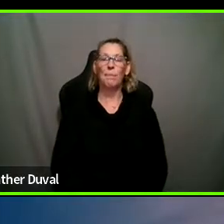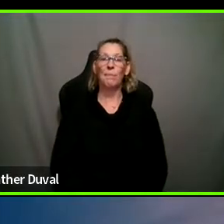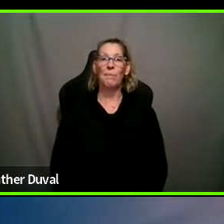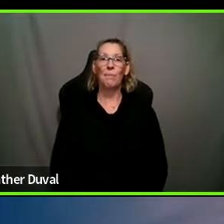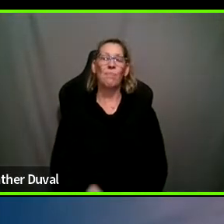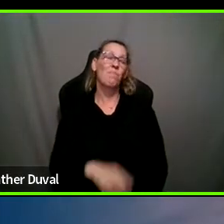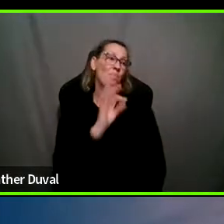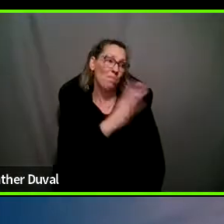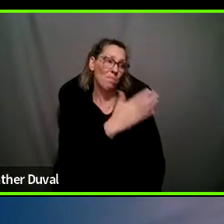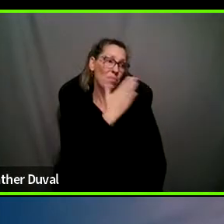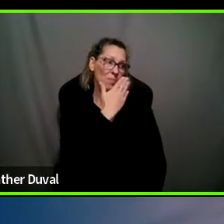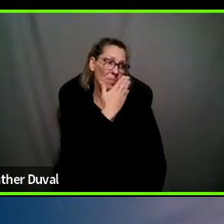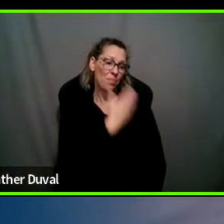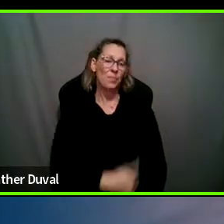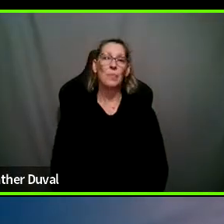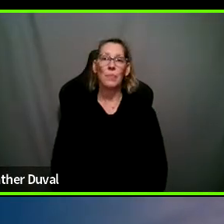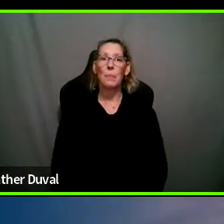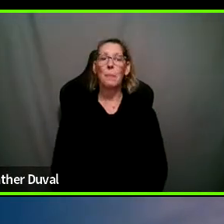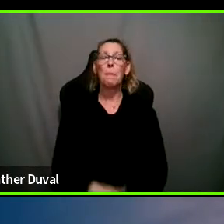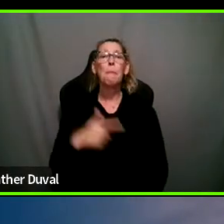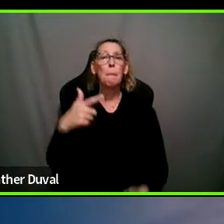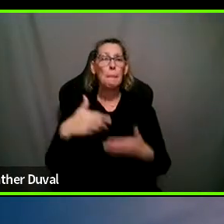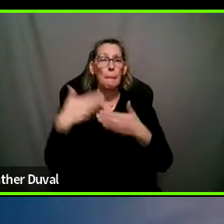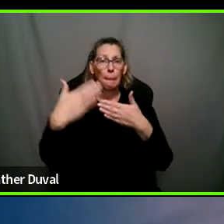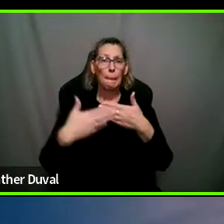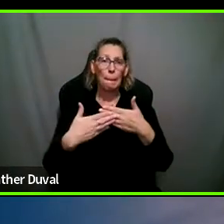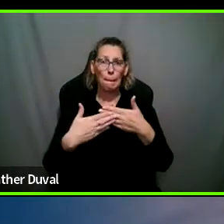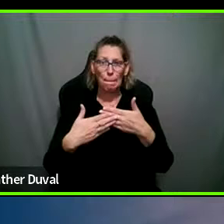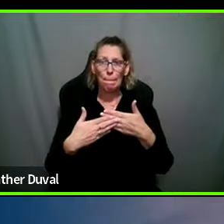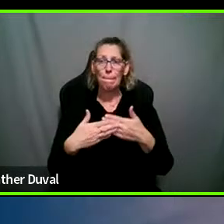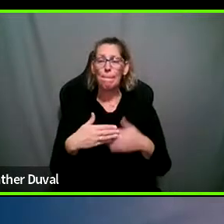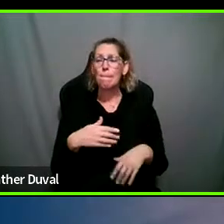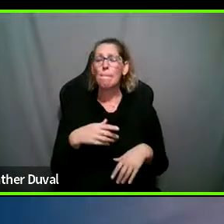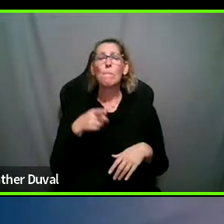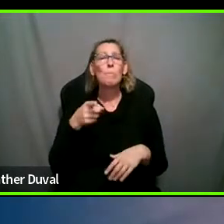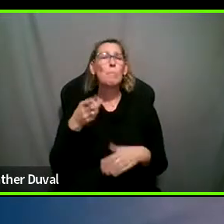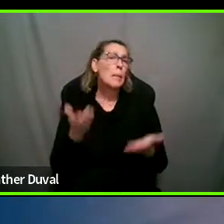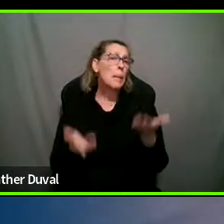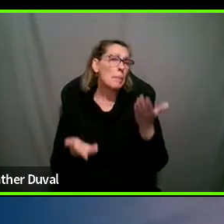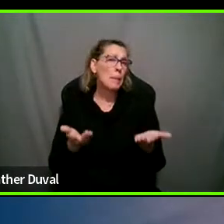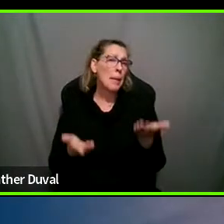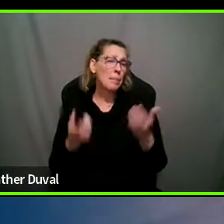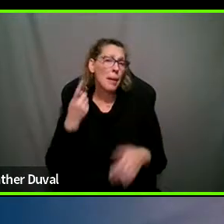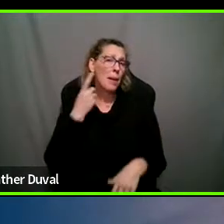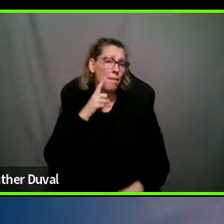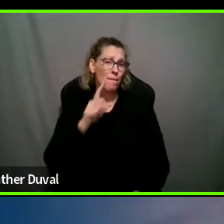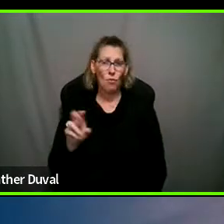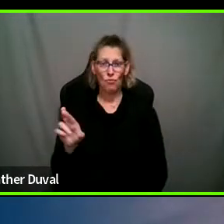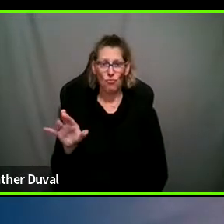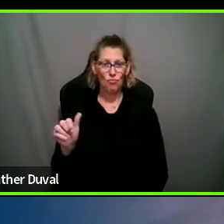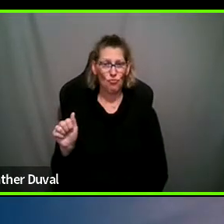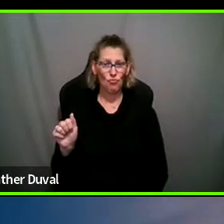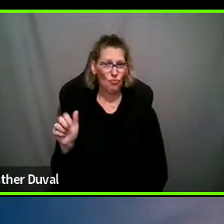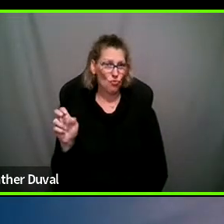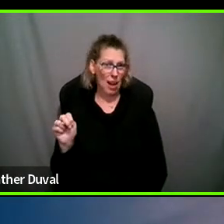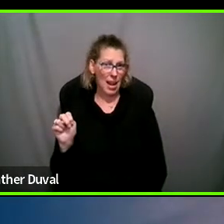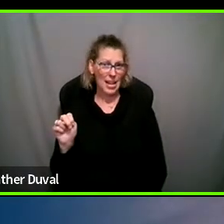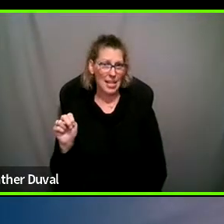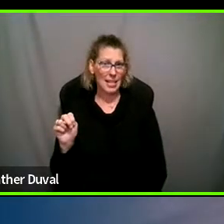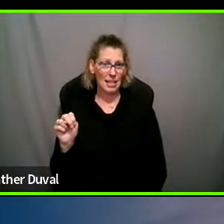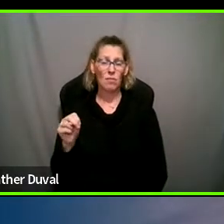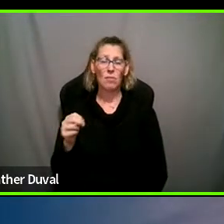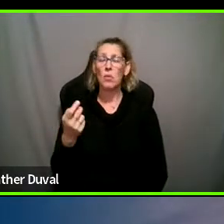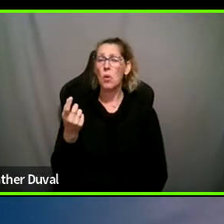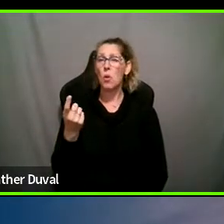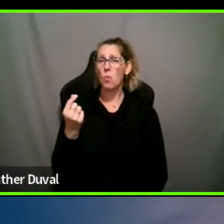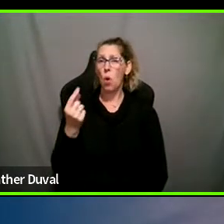Thank you, Shilpa. Next question, and this may be for Ryan. What do